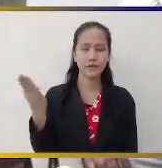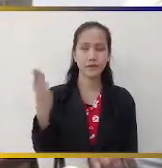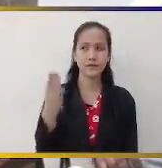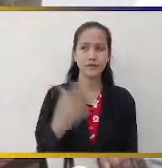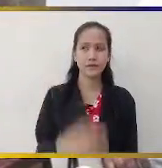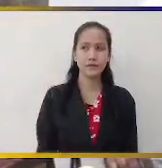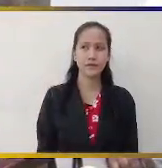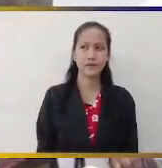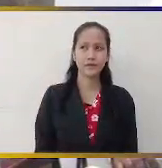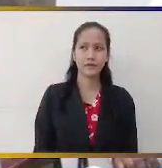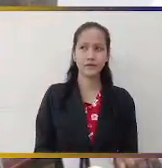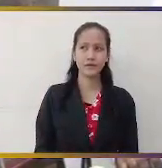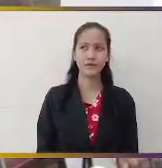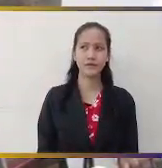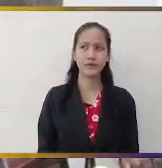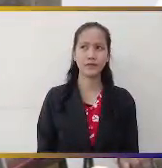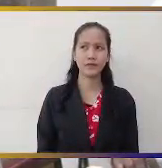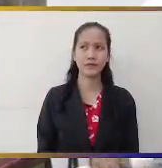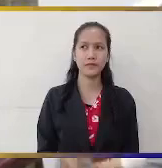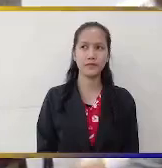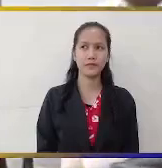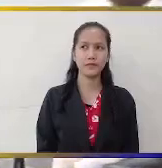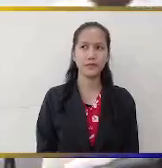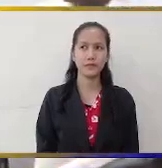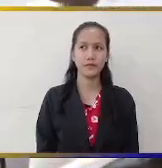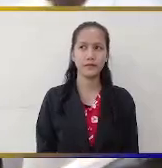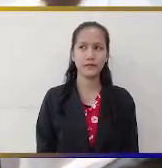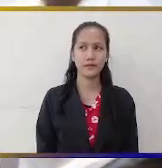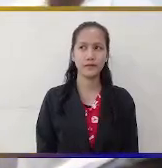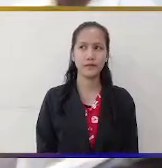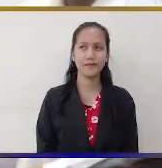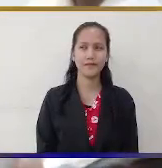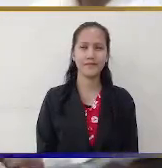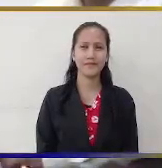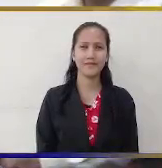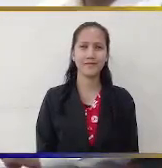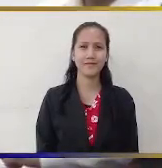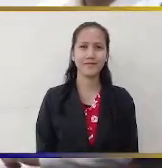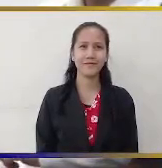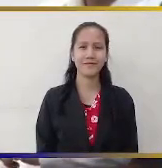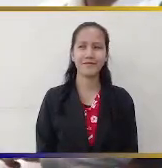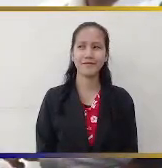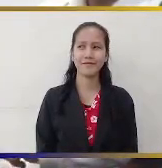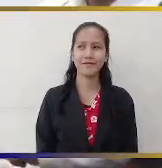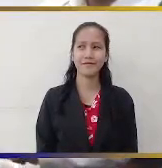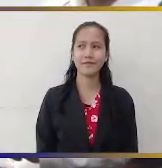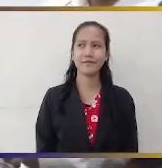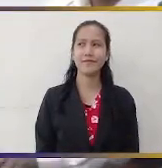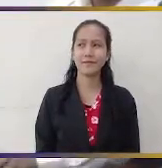die in 10, 15 years. He's a young man. He's going to, well, not young, middle age.